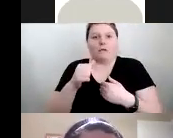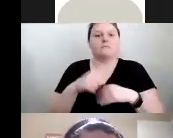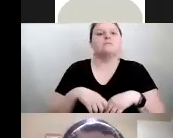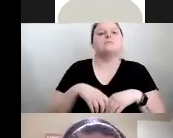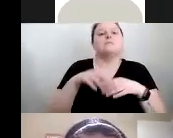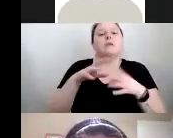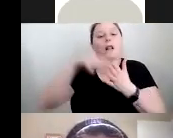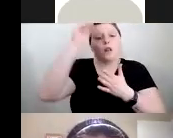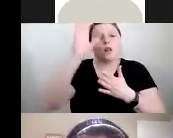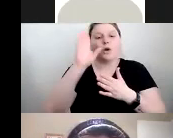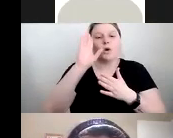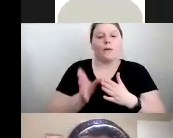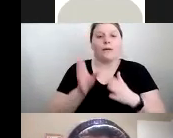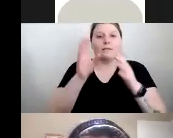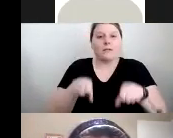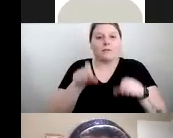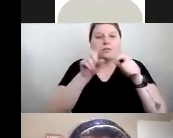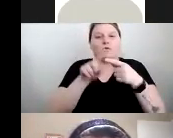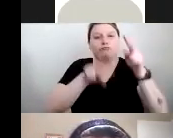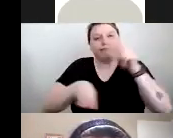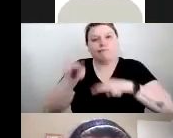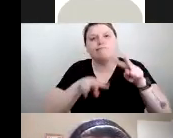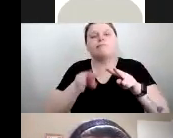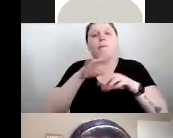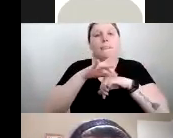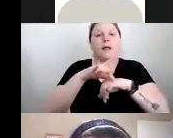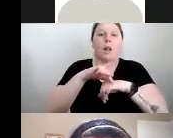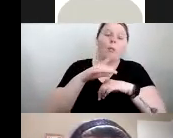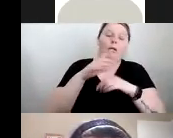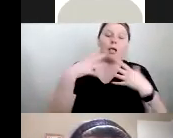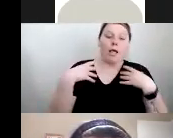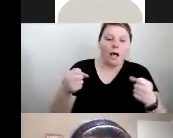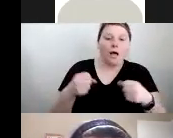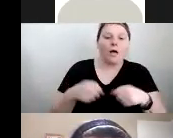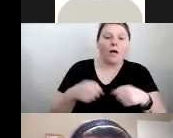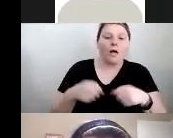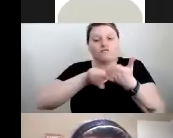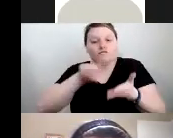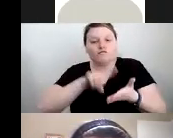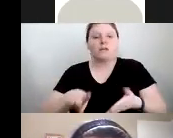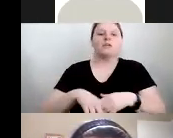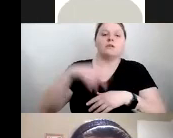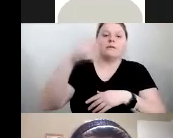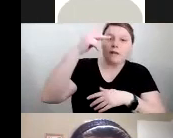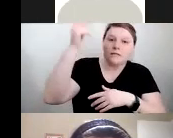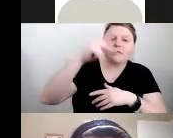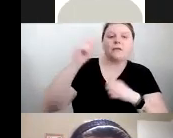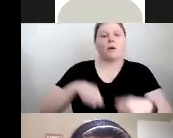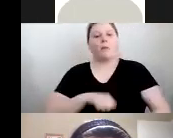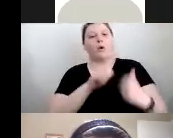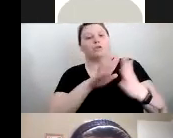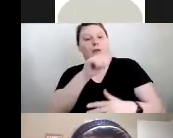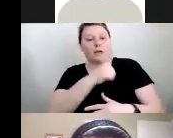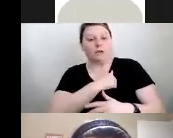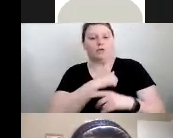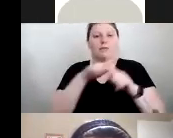health, including global health research, philosophy, approaches, attitudes, and the varied efforts in the areas